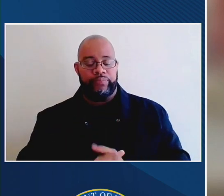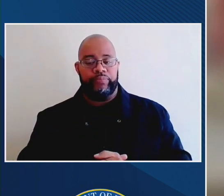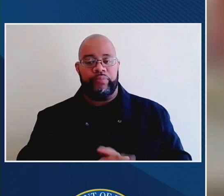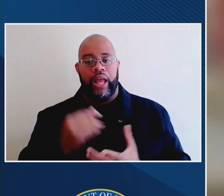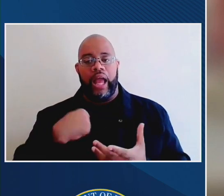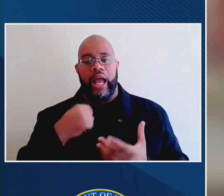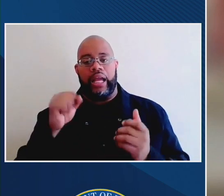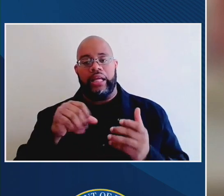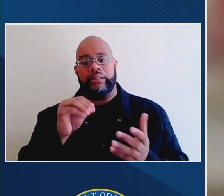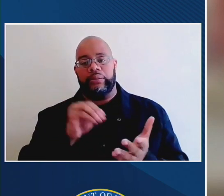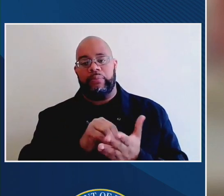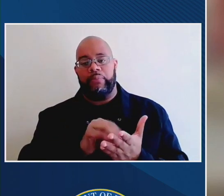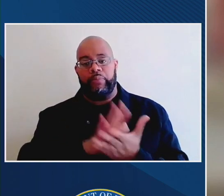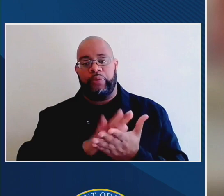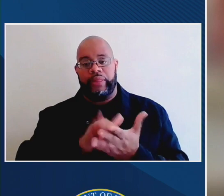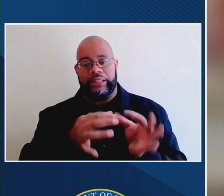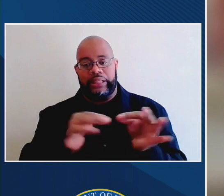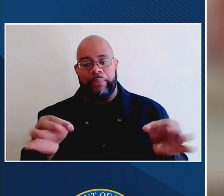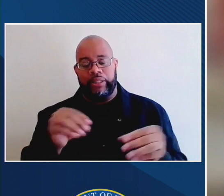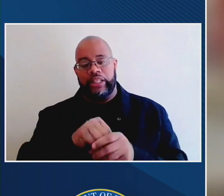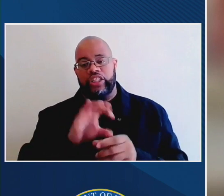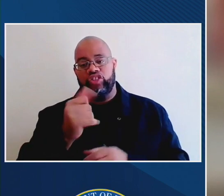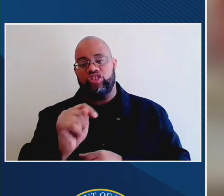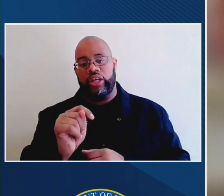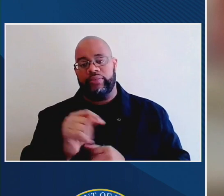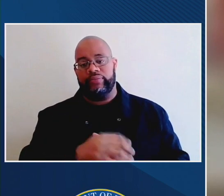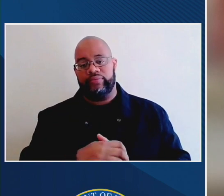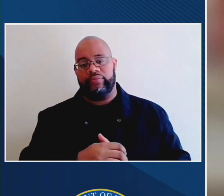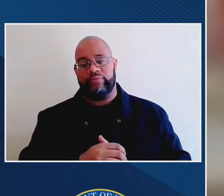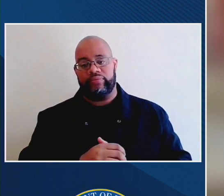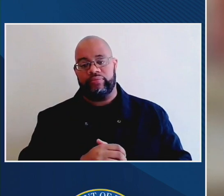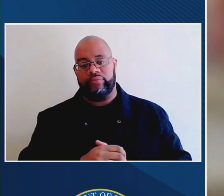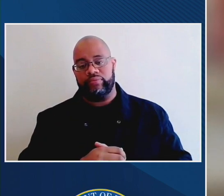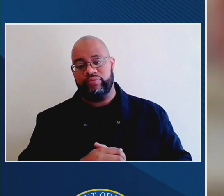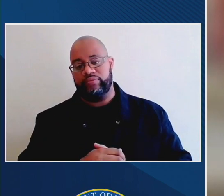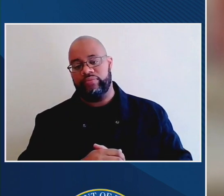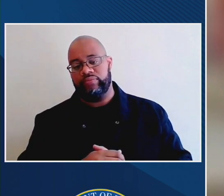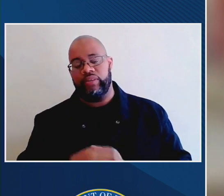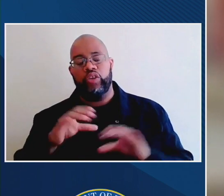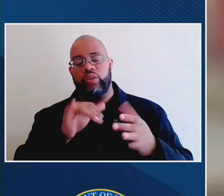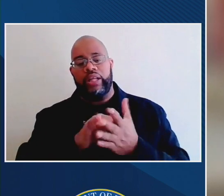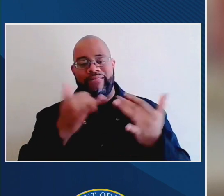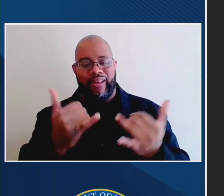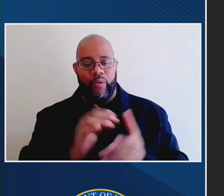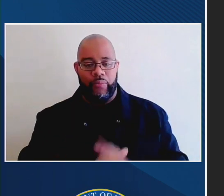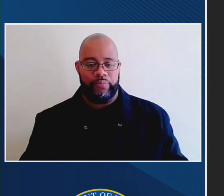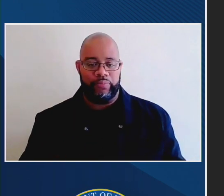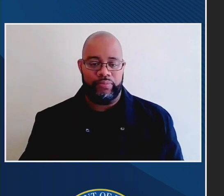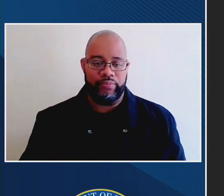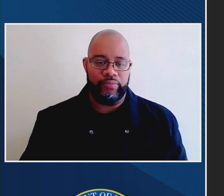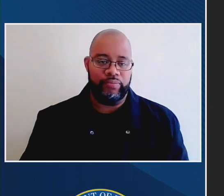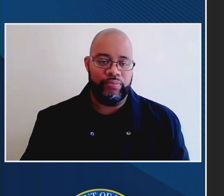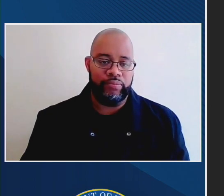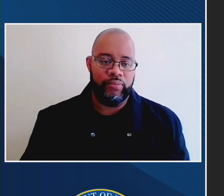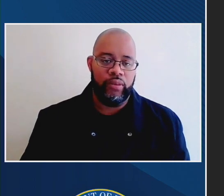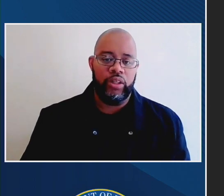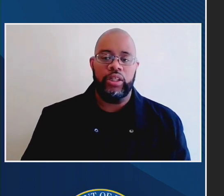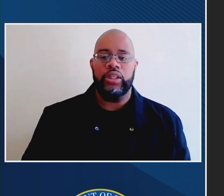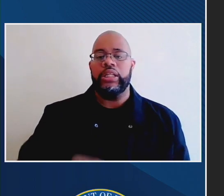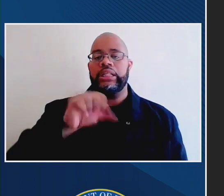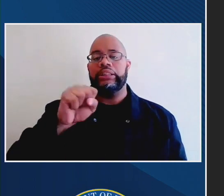that statement in the chat. I'll do that now. Okay. And yes, and just as a